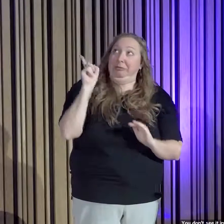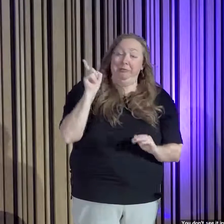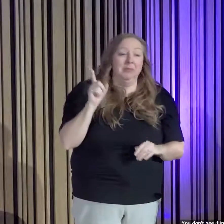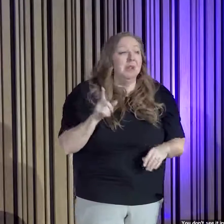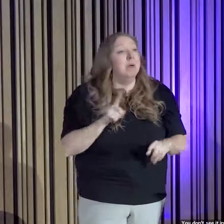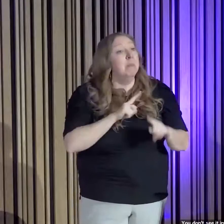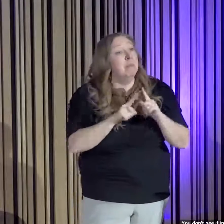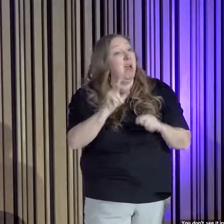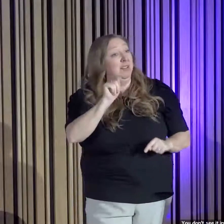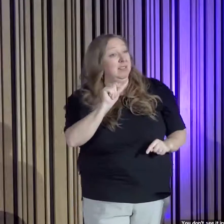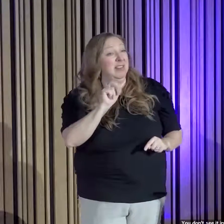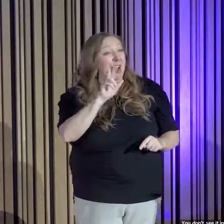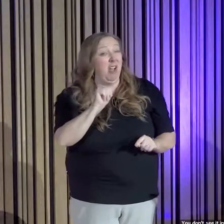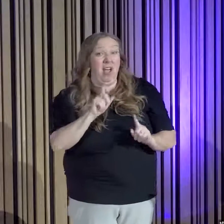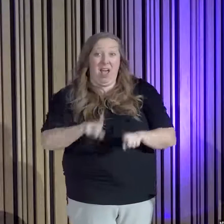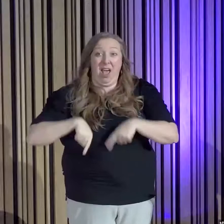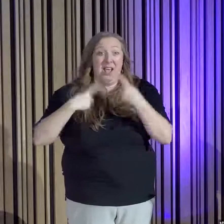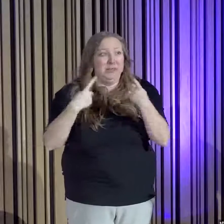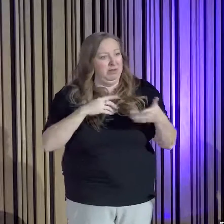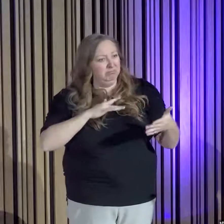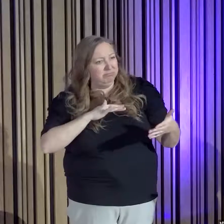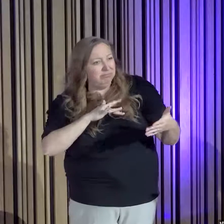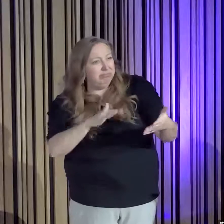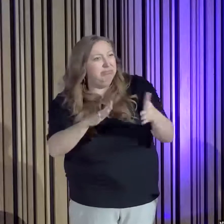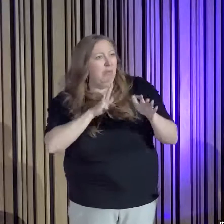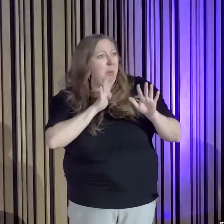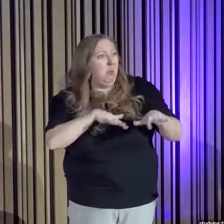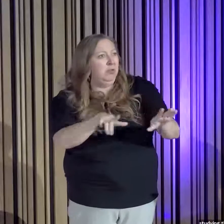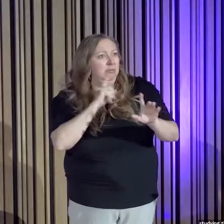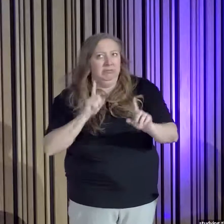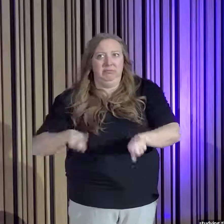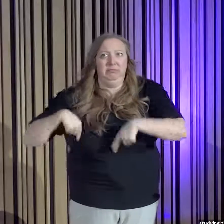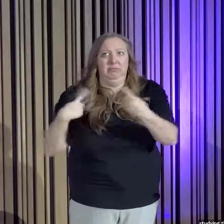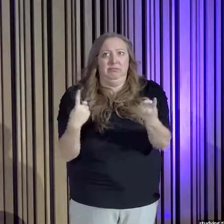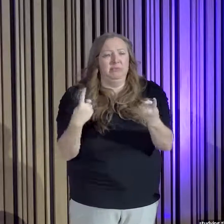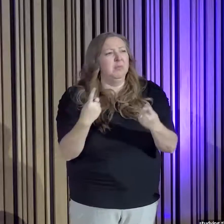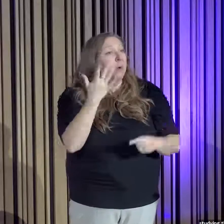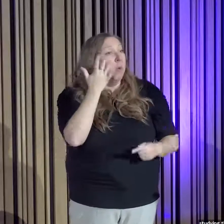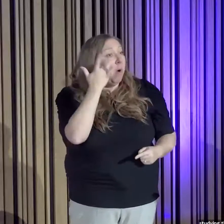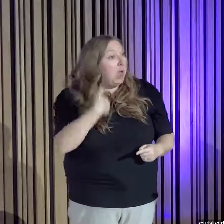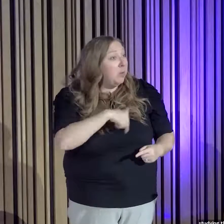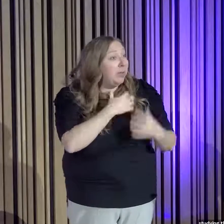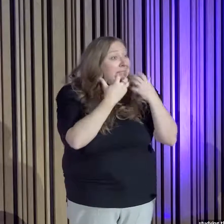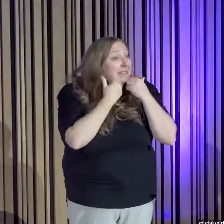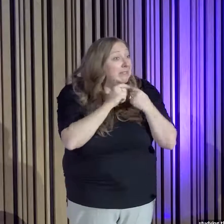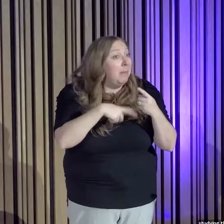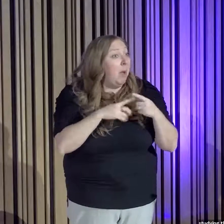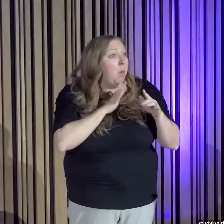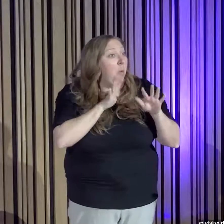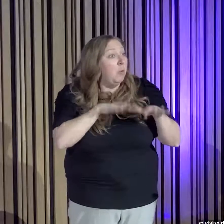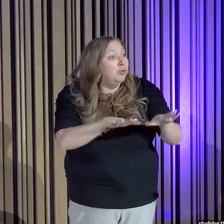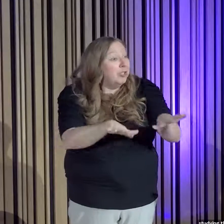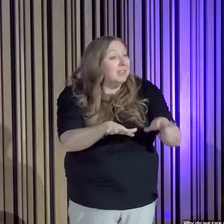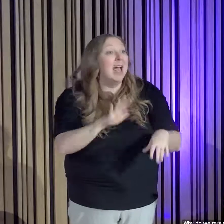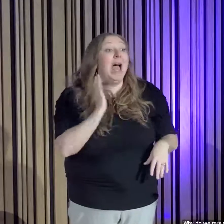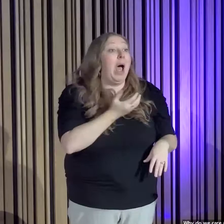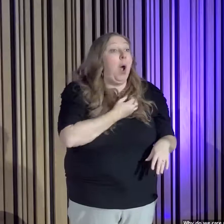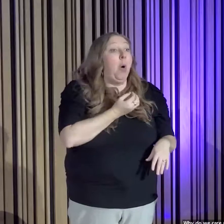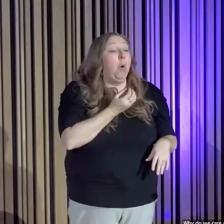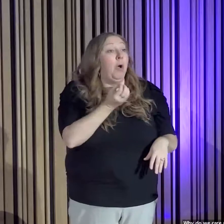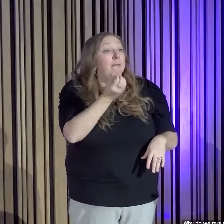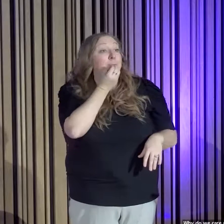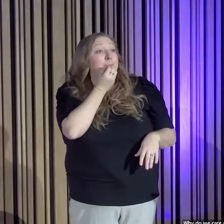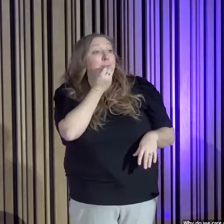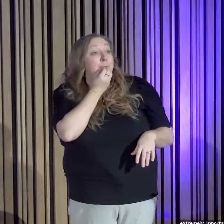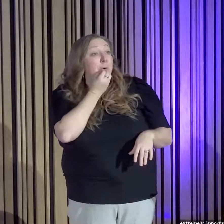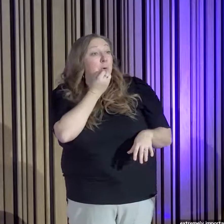for quite a while. Why do we care about the oceans? The oceans are extremely important because, first of all, our web of food is intimately and